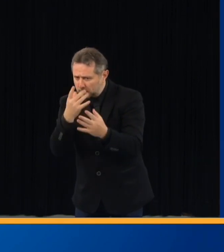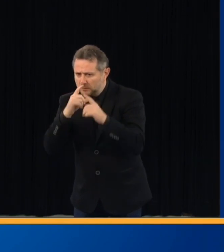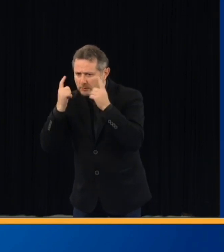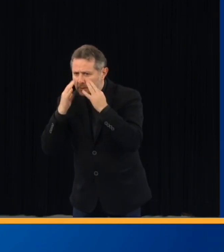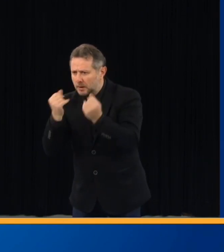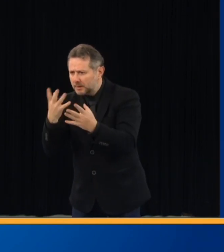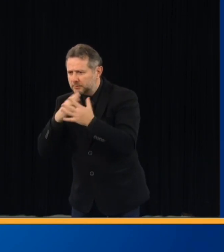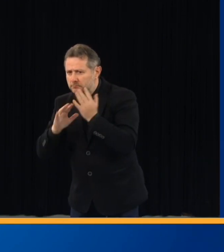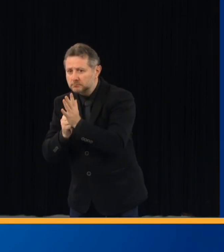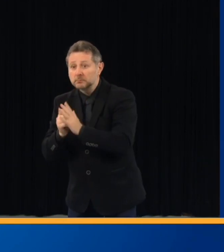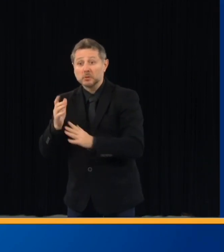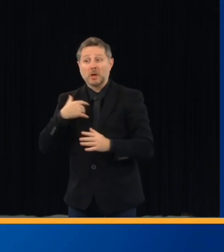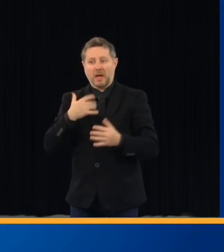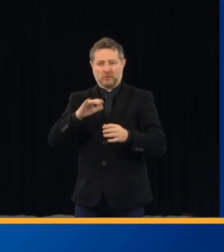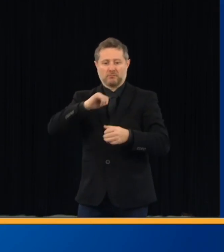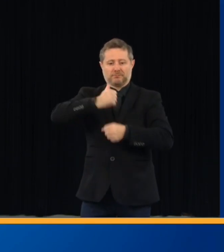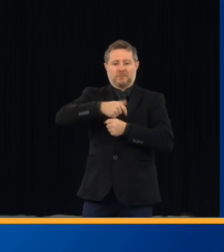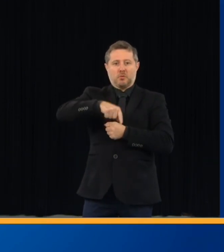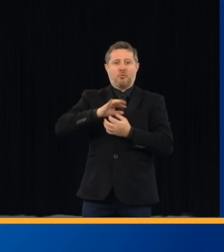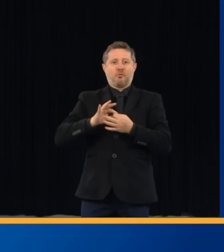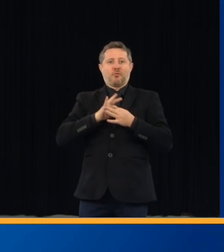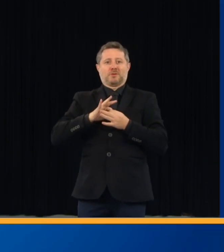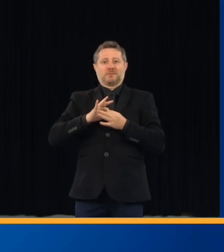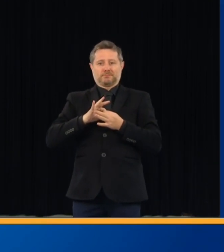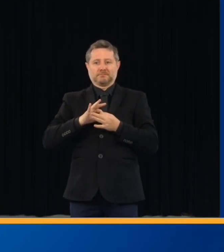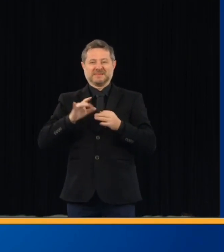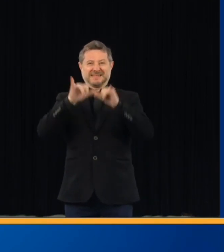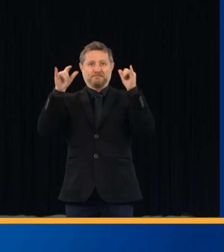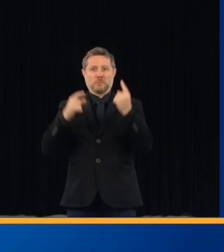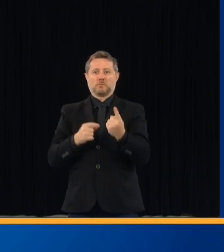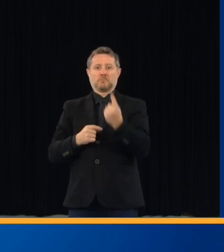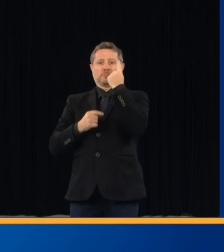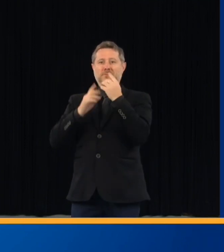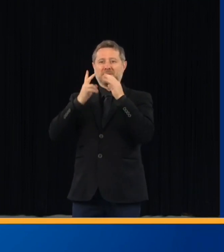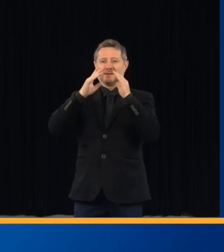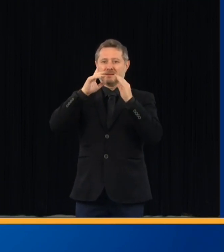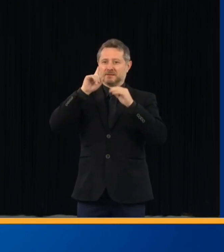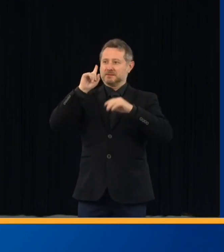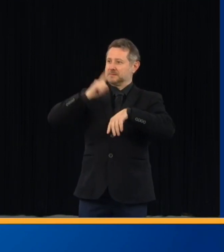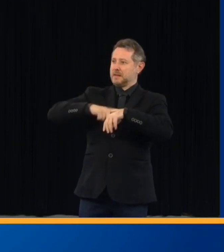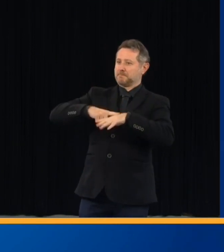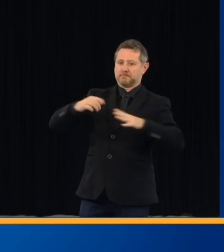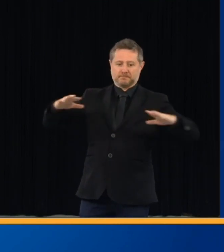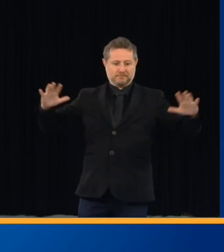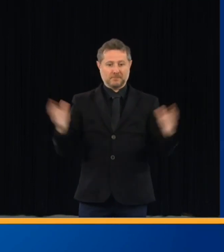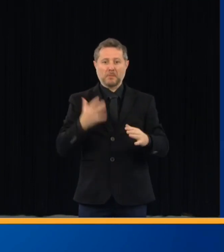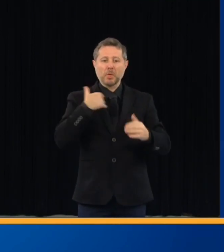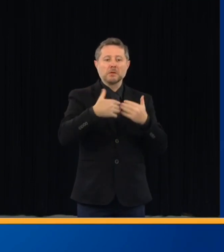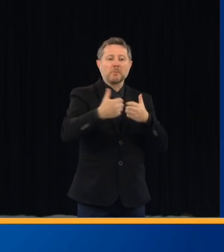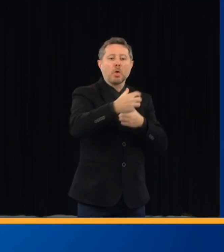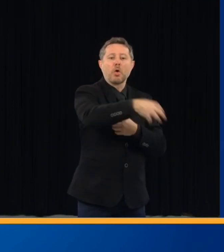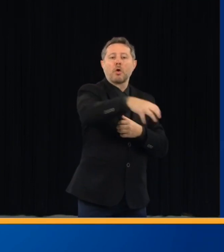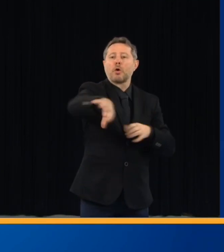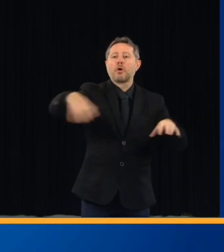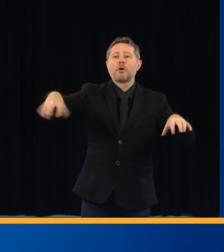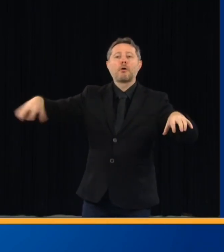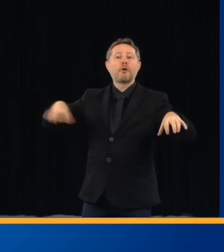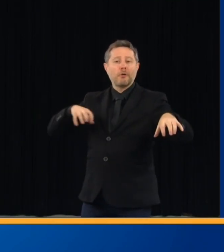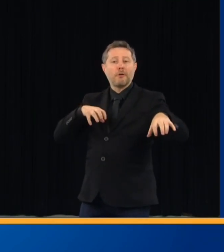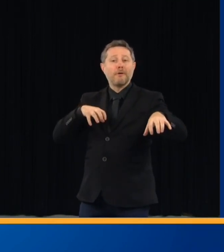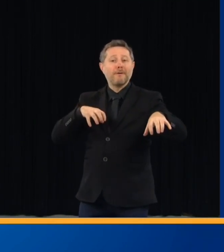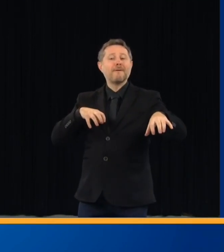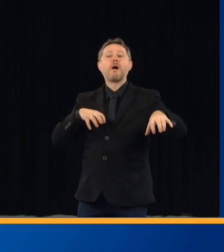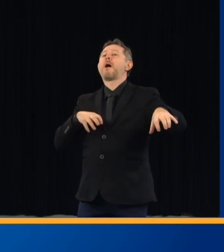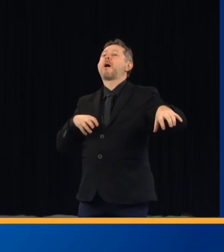the healthcare system in a way it's never been coordinated before. Rather than having all these regional systems and public